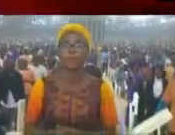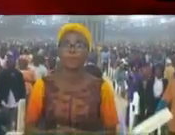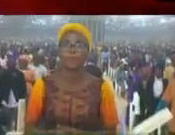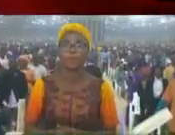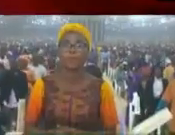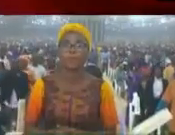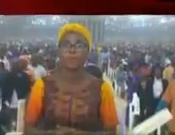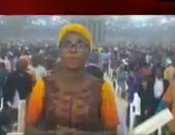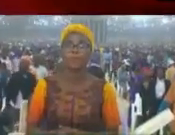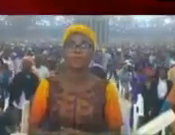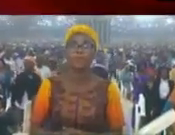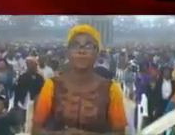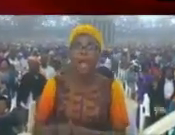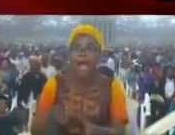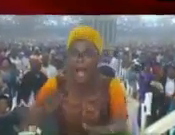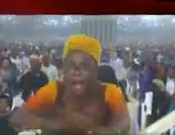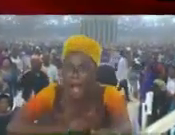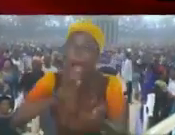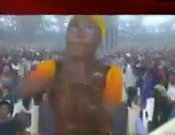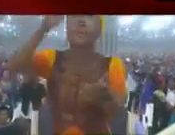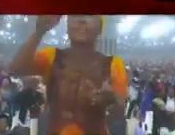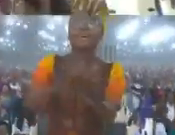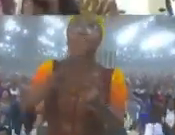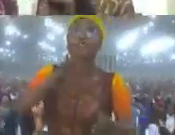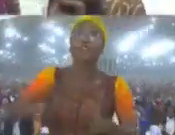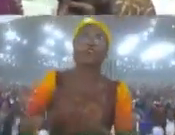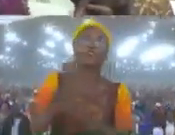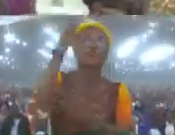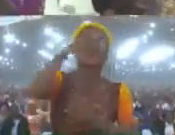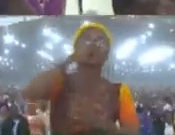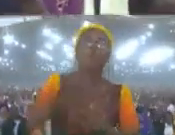I believe your son is already risen.